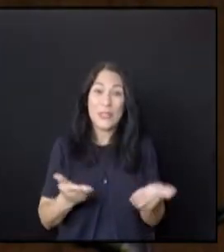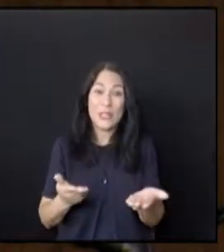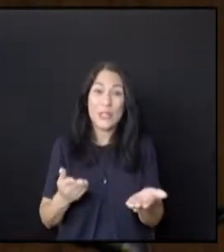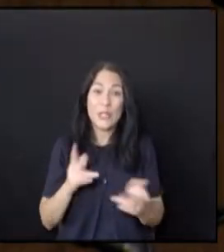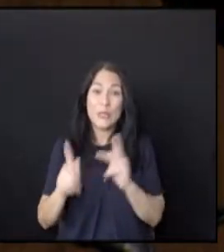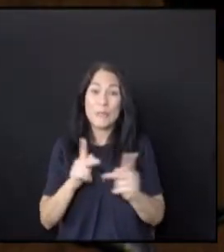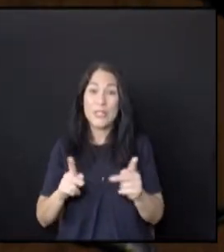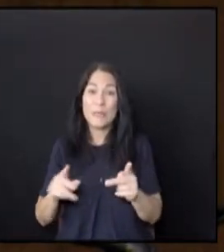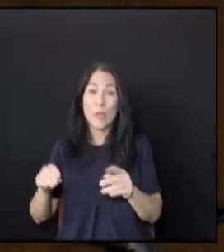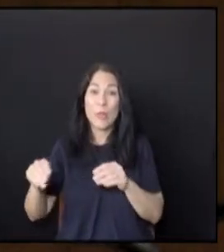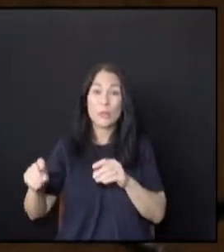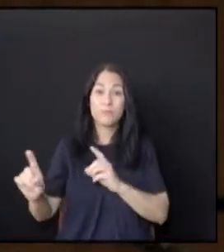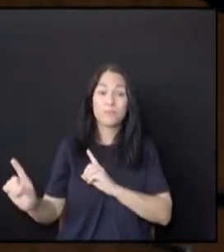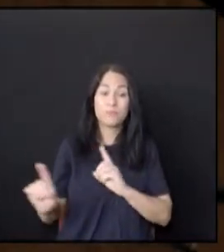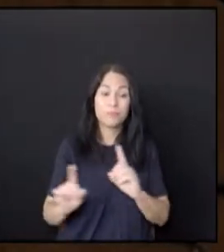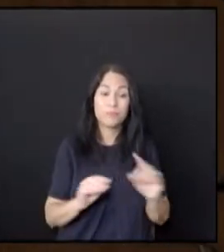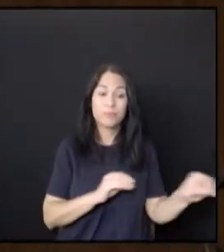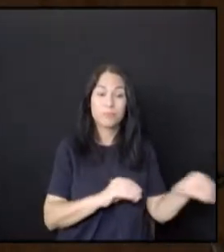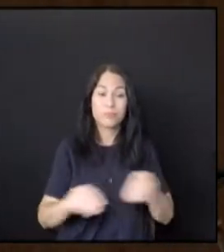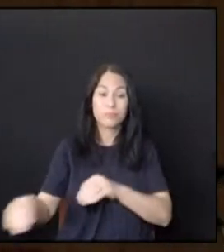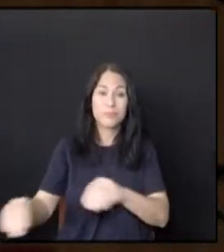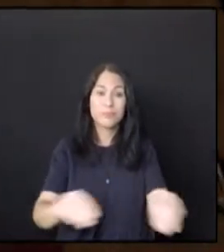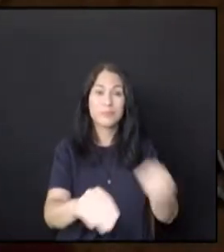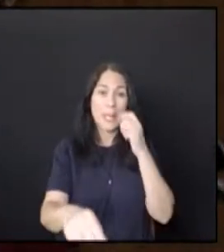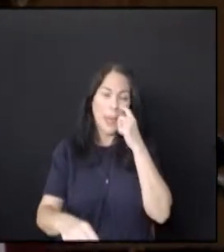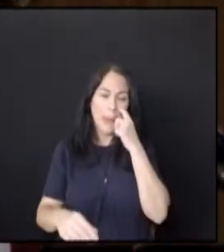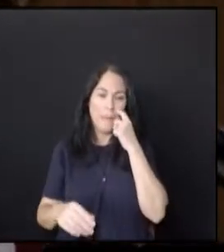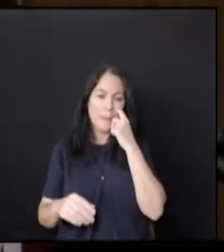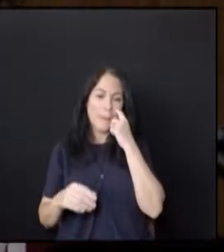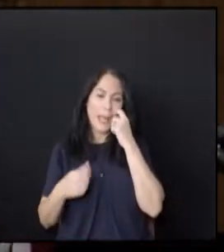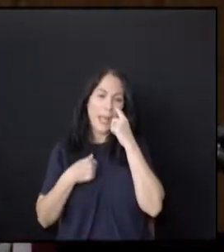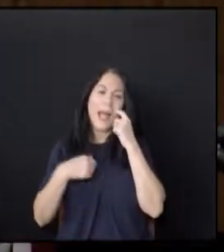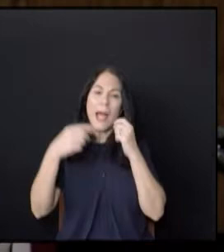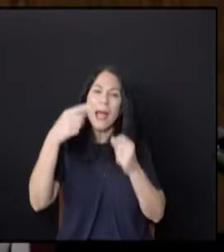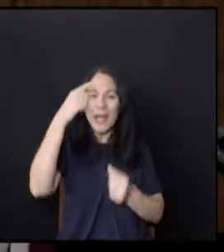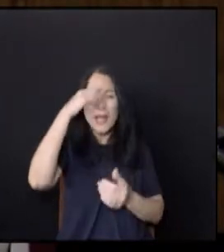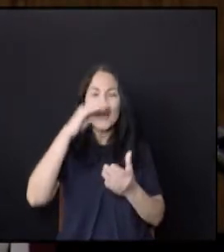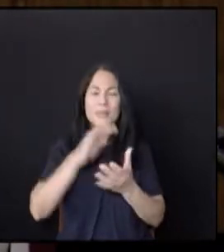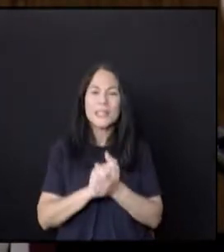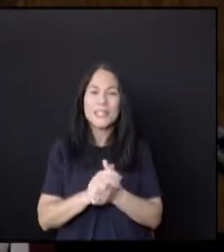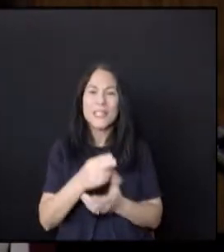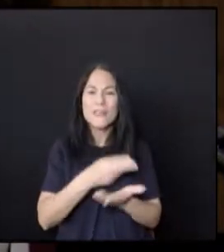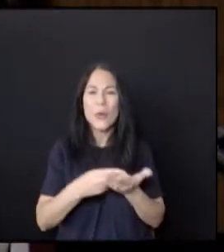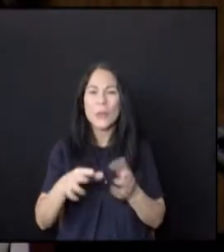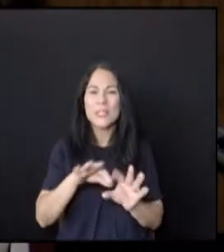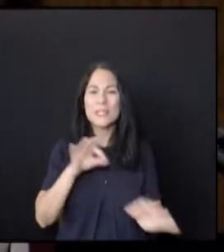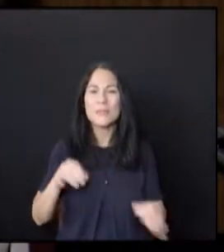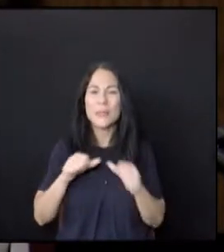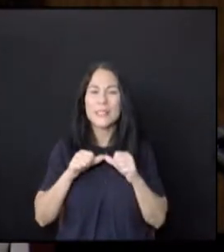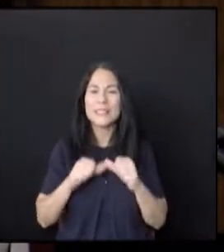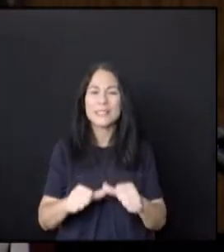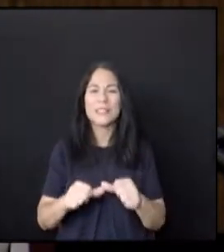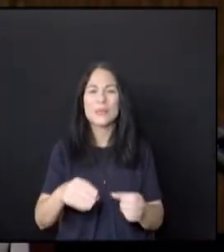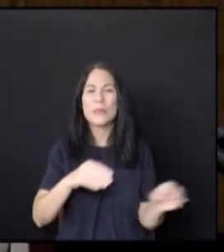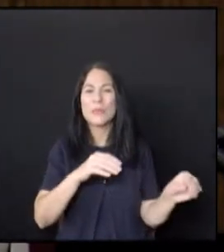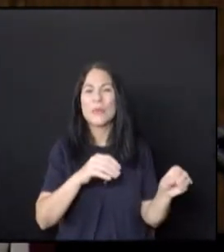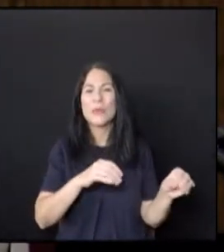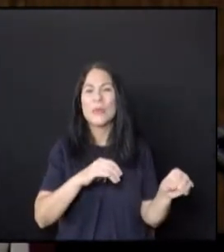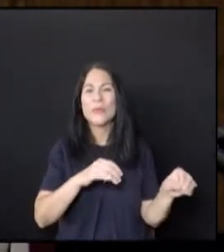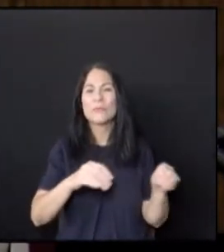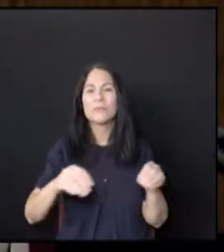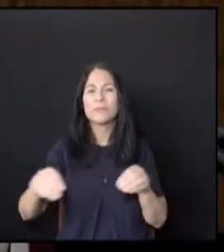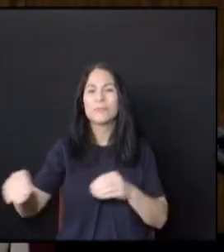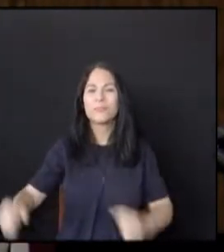Holy Spirit is moving in his people. And I believe that the Holy Spirit is still moving in his people. And so I want to encourage